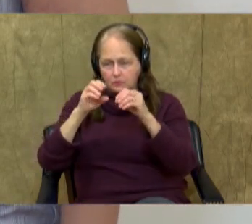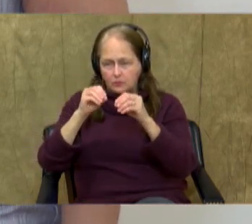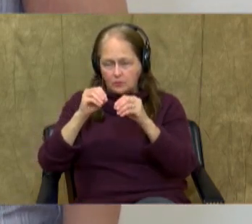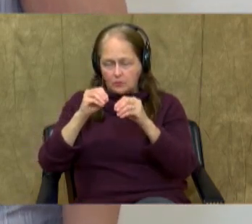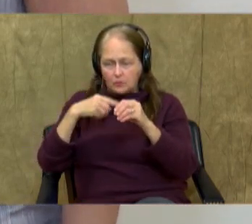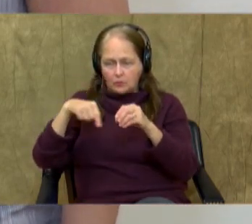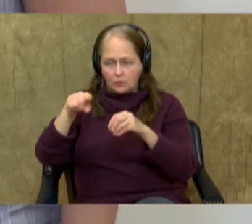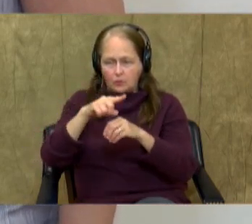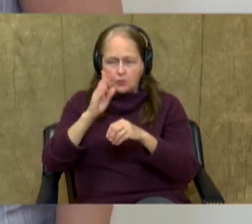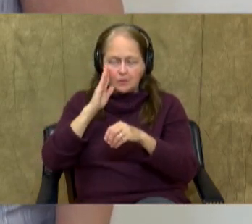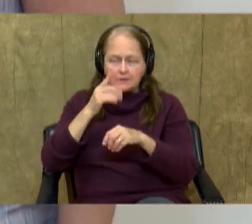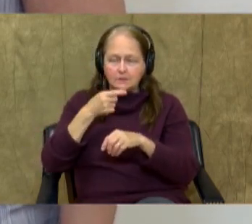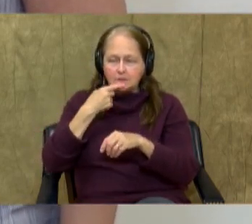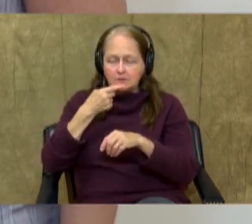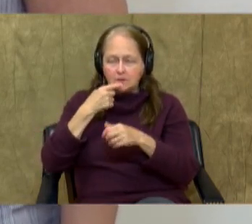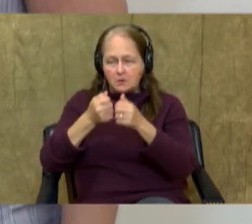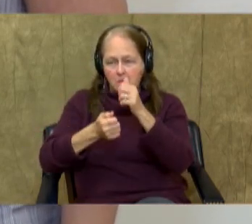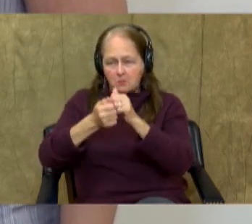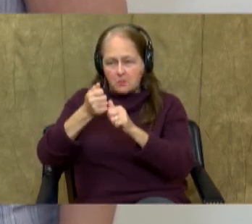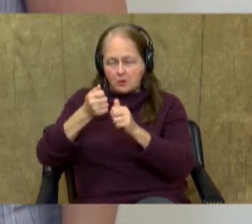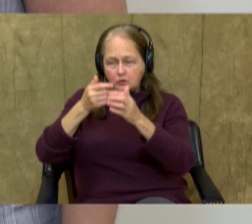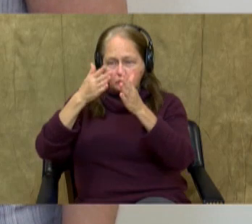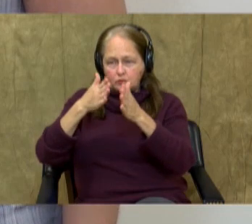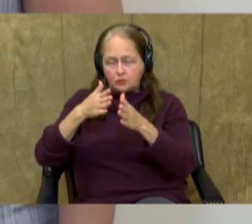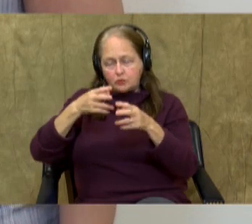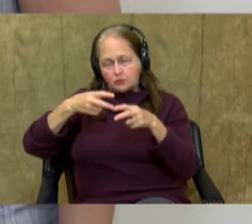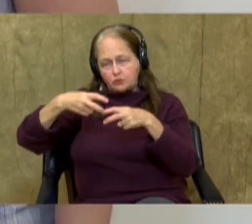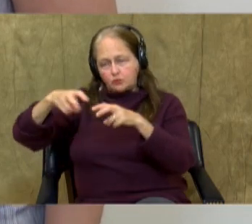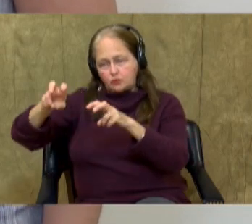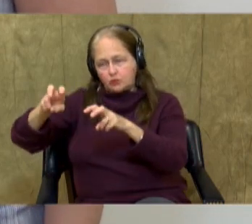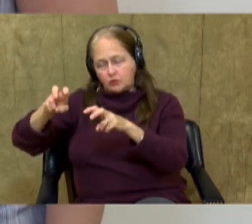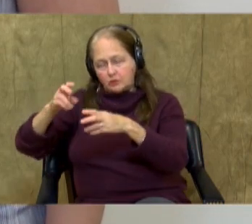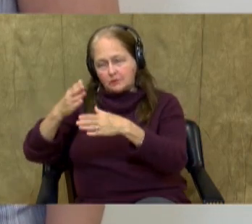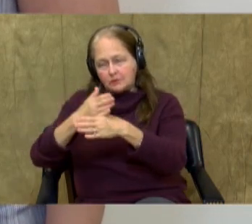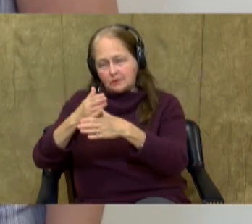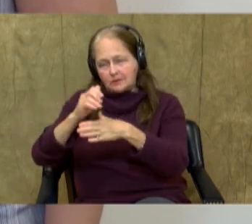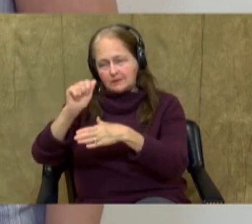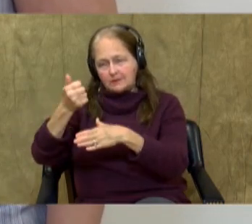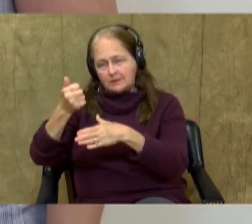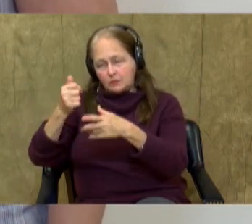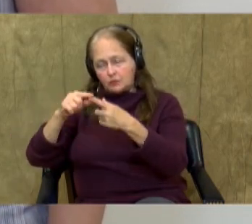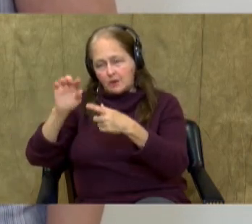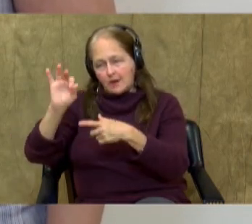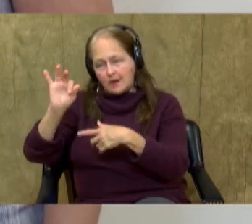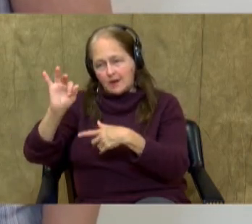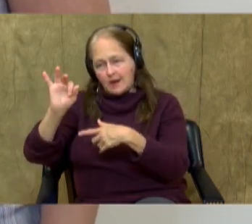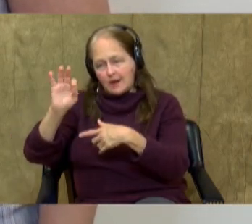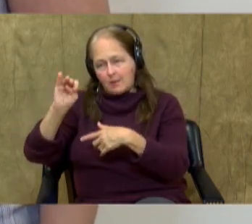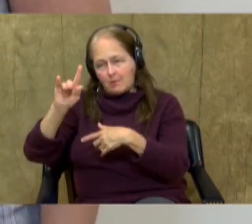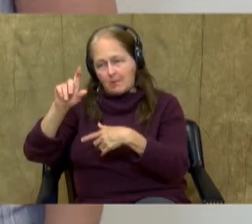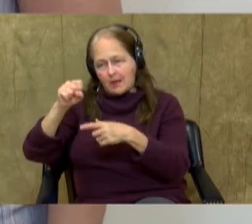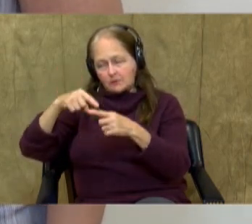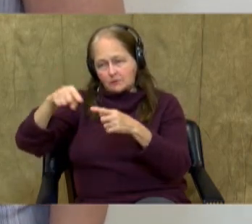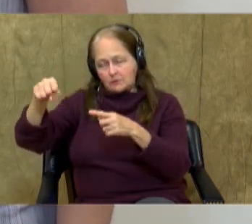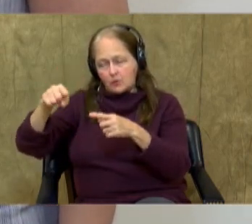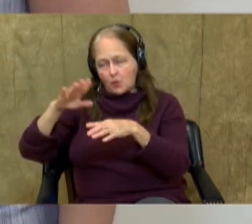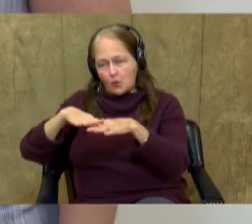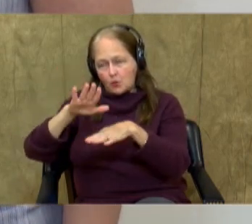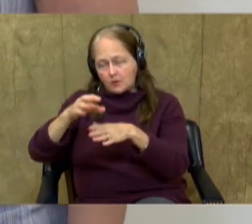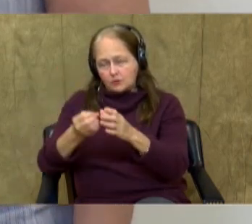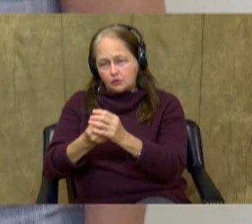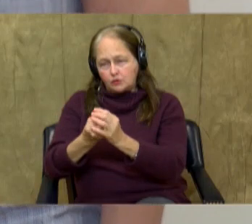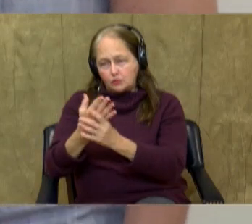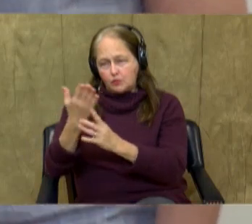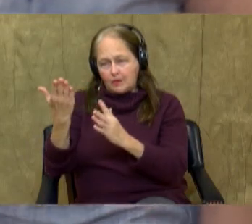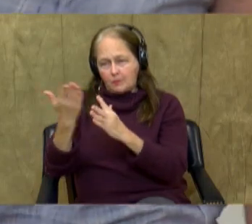can say that most students traveled between 10 and 19 miles during spring break.